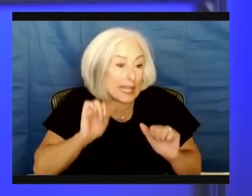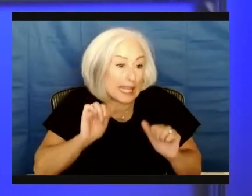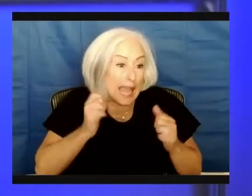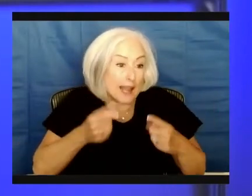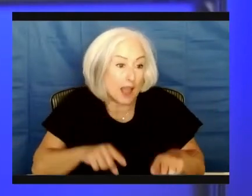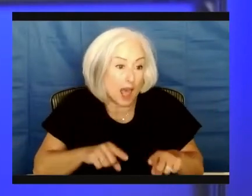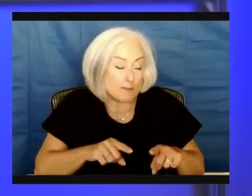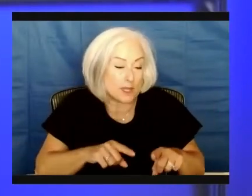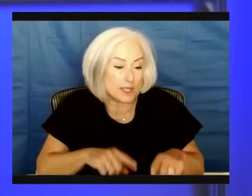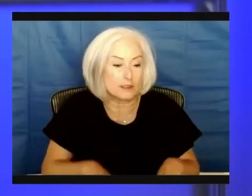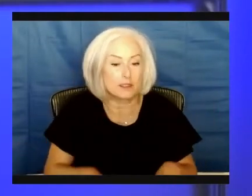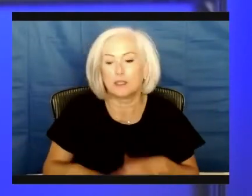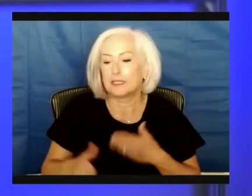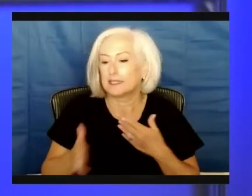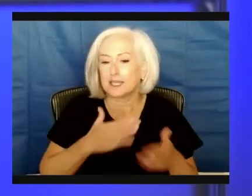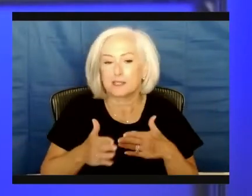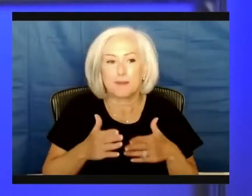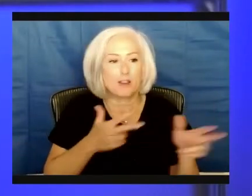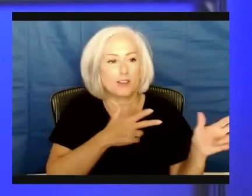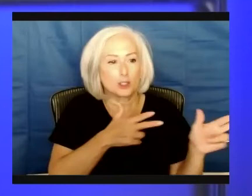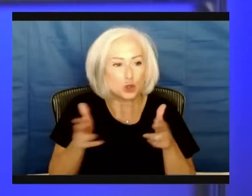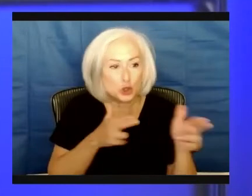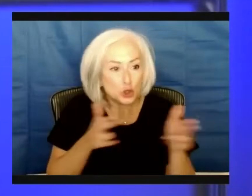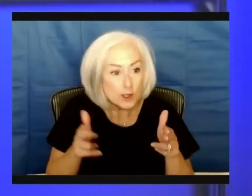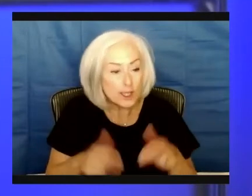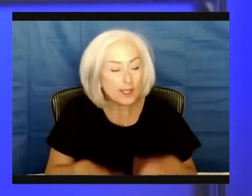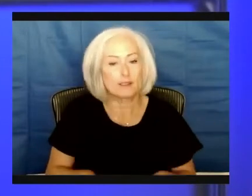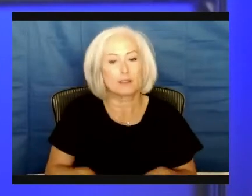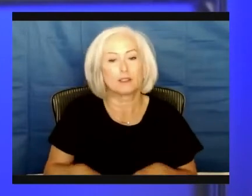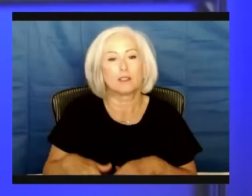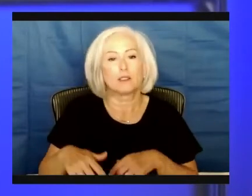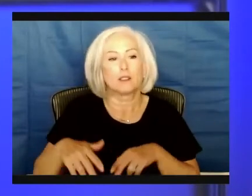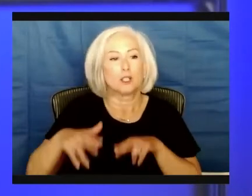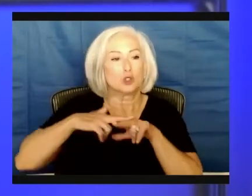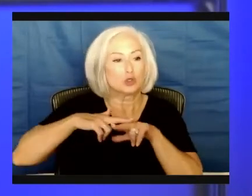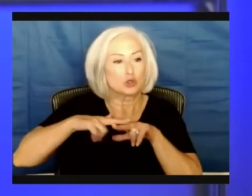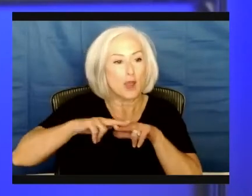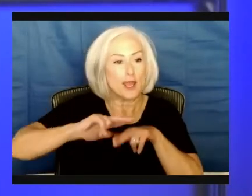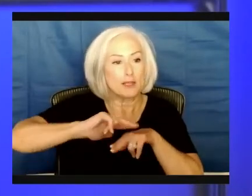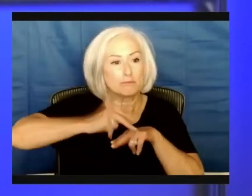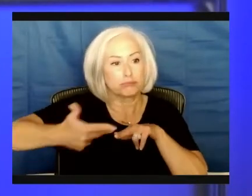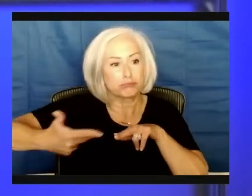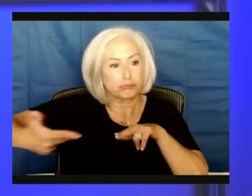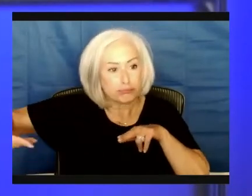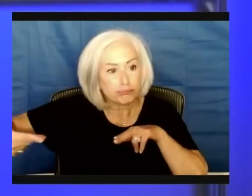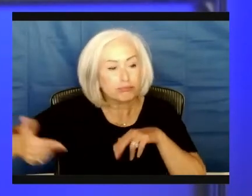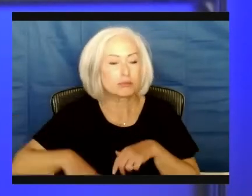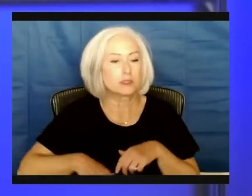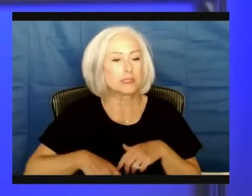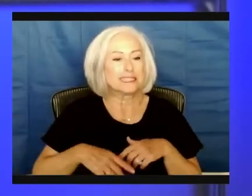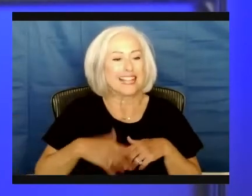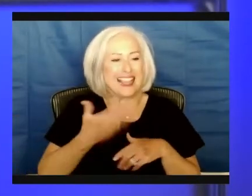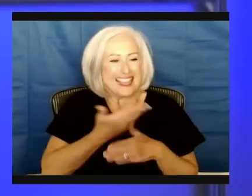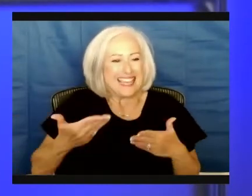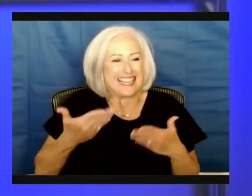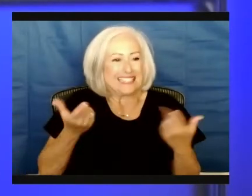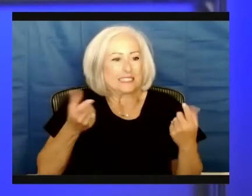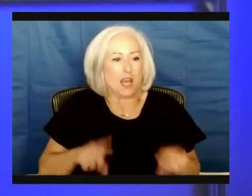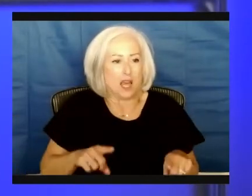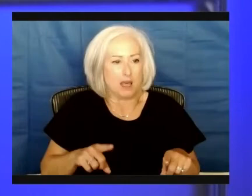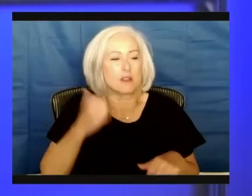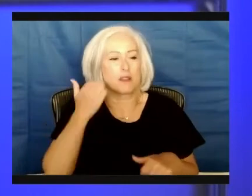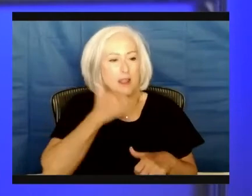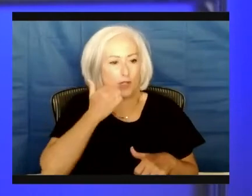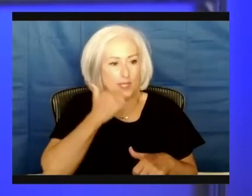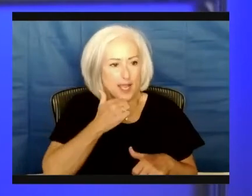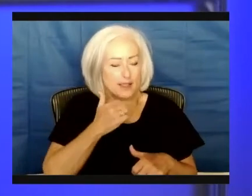mass shooting, these things are happening in communities around the country on a daily basis. And so it's up to all of us to be prepared for the